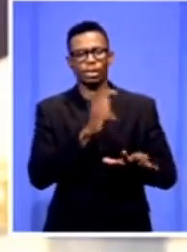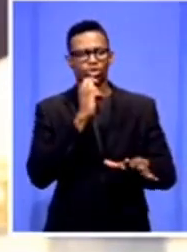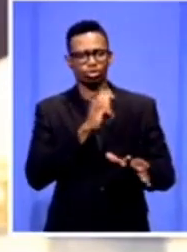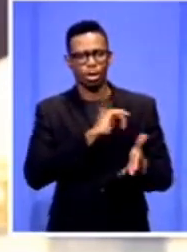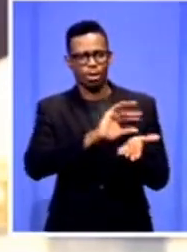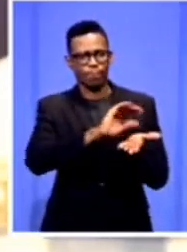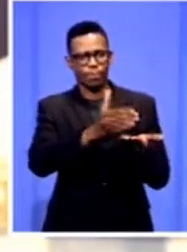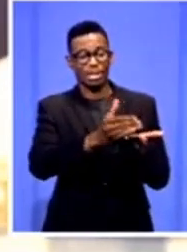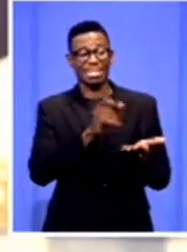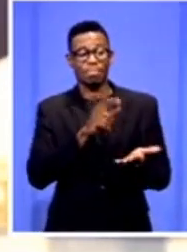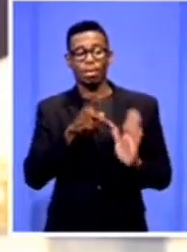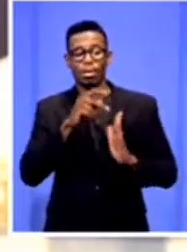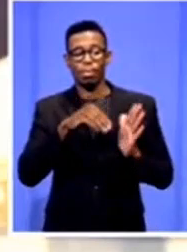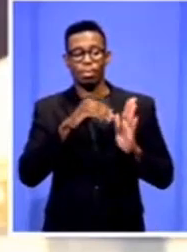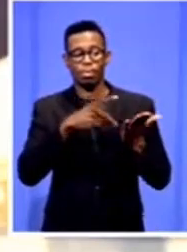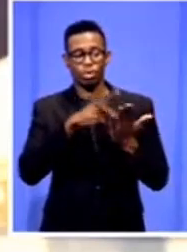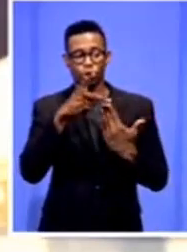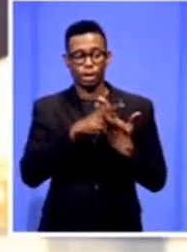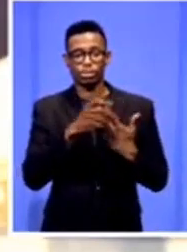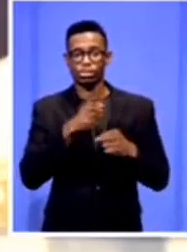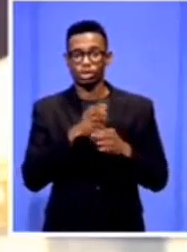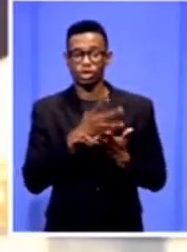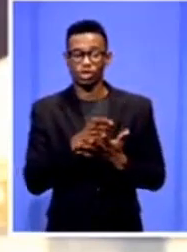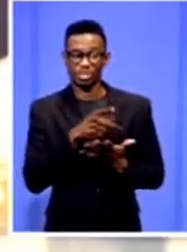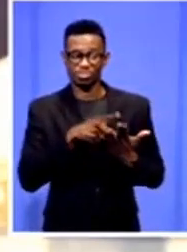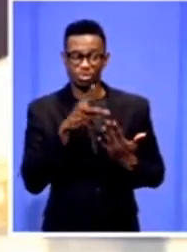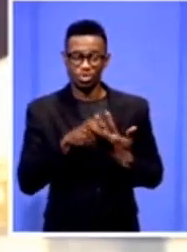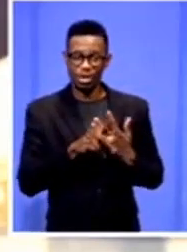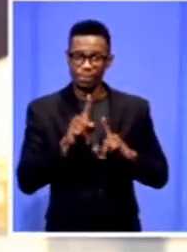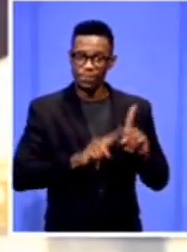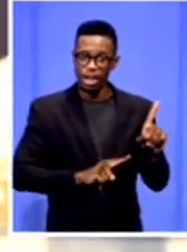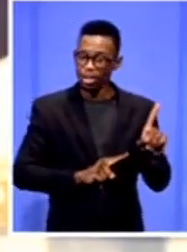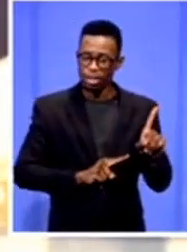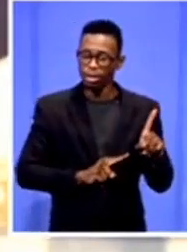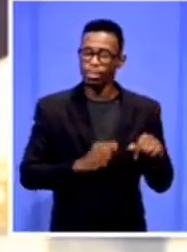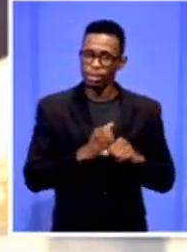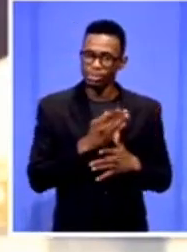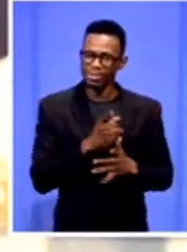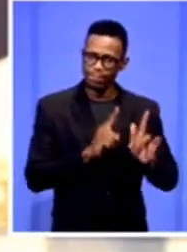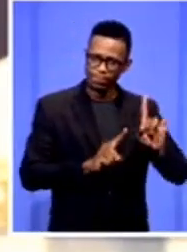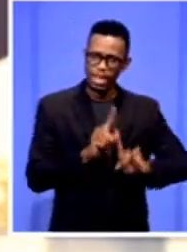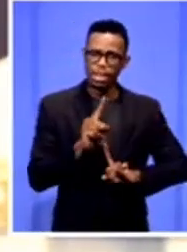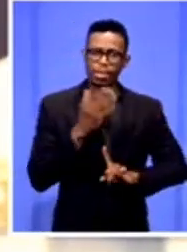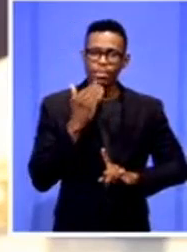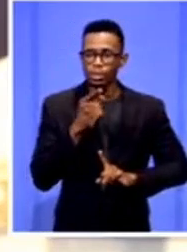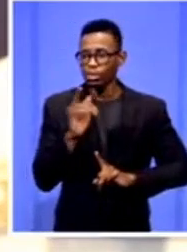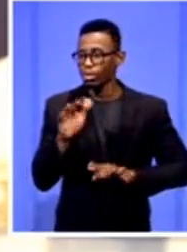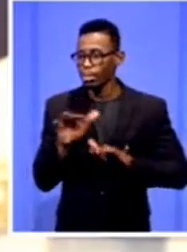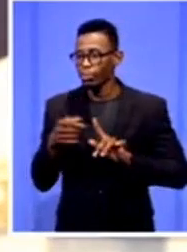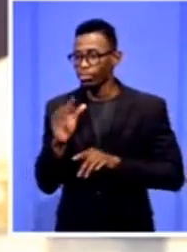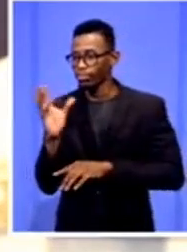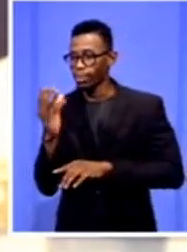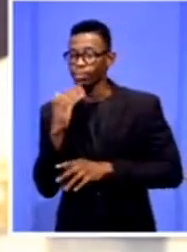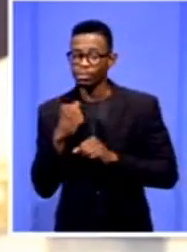e faili. So please, Free Staters, come together and let us protect that project.